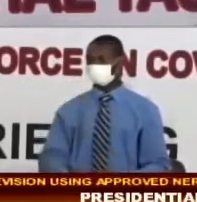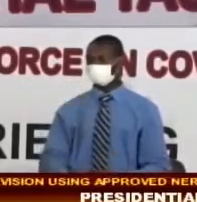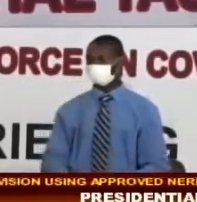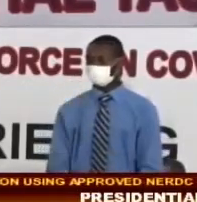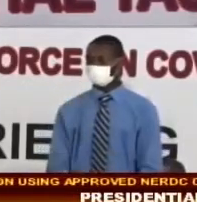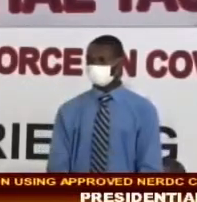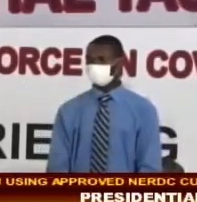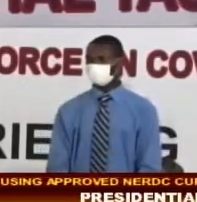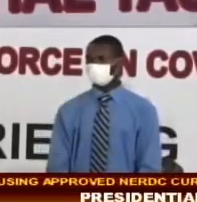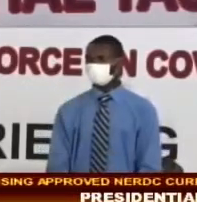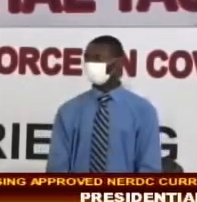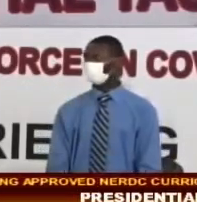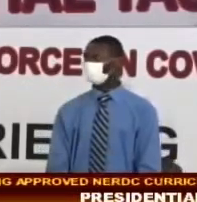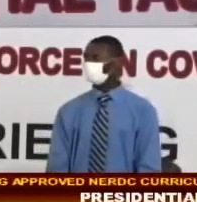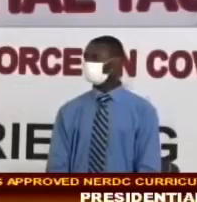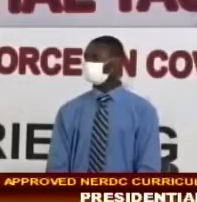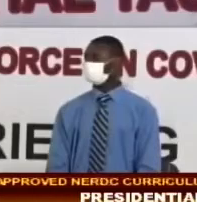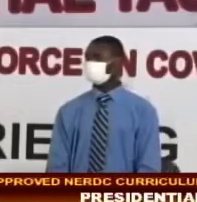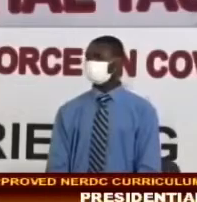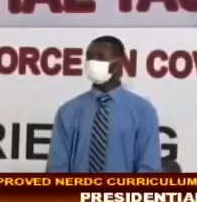I don't have the phone here.